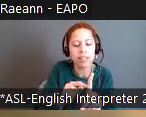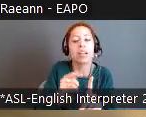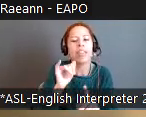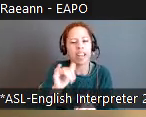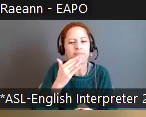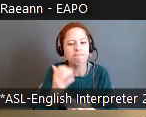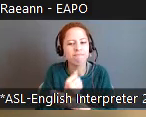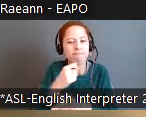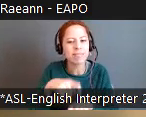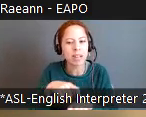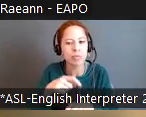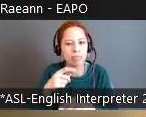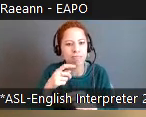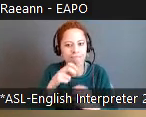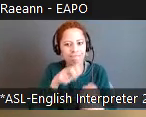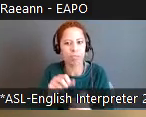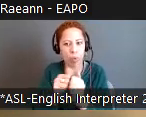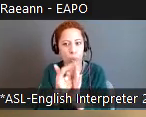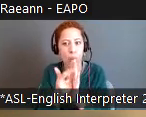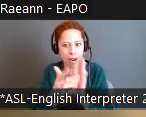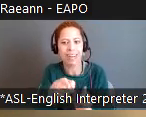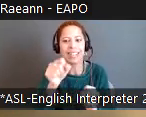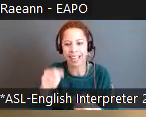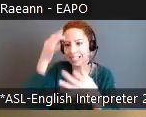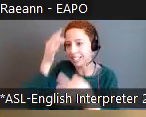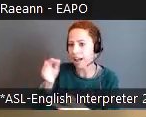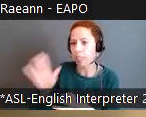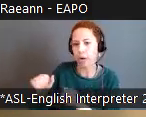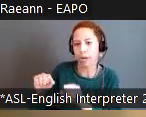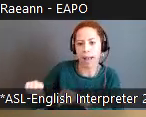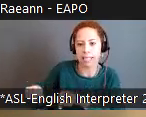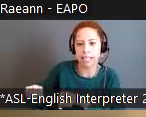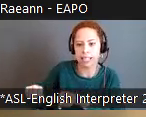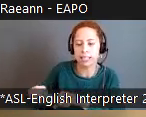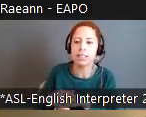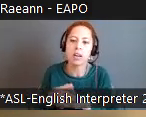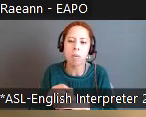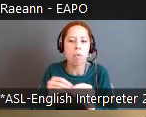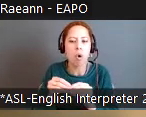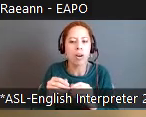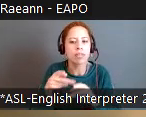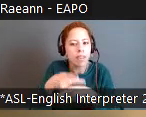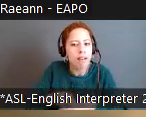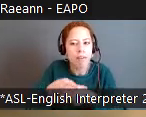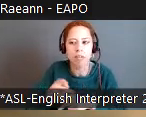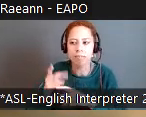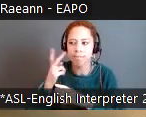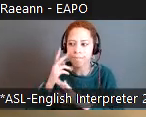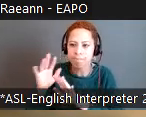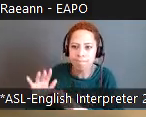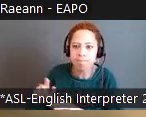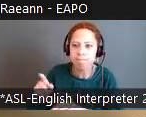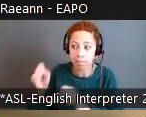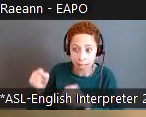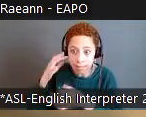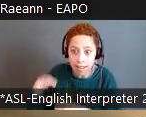lawyer is going to do that test and meet with the person, and they're going to be a bit more careful about it than just, again, you don't want to just be handing a document to